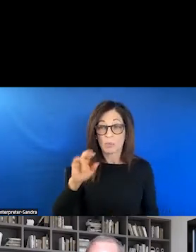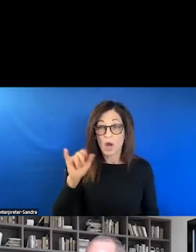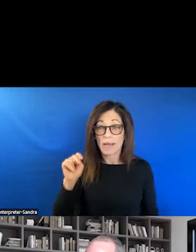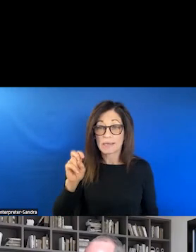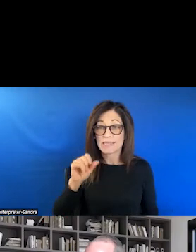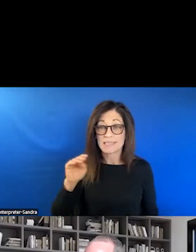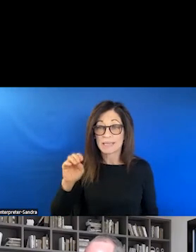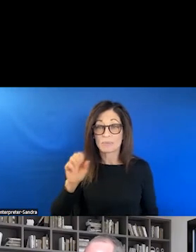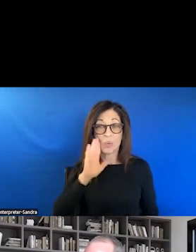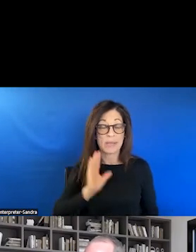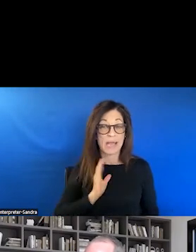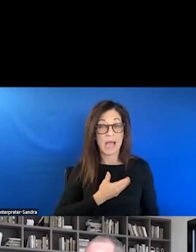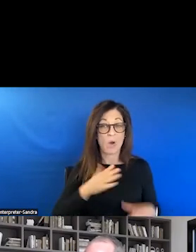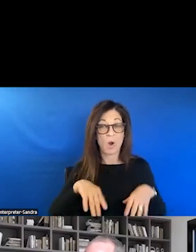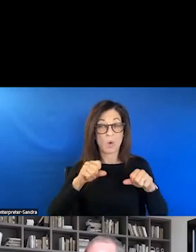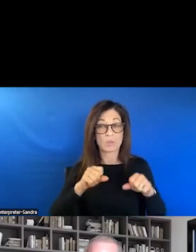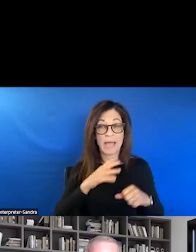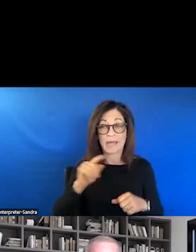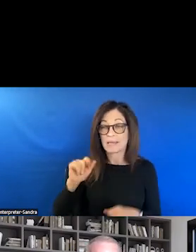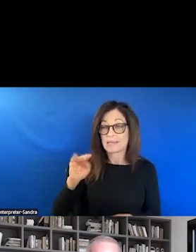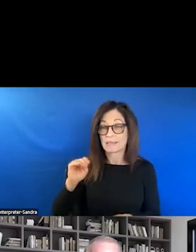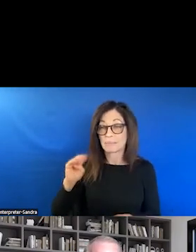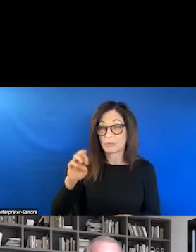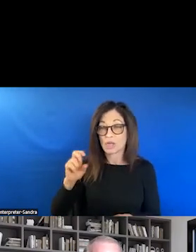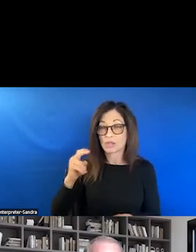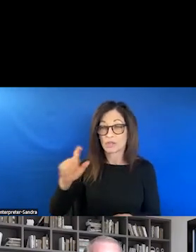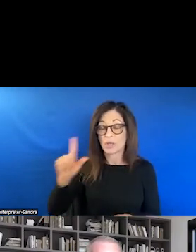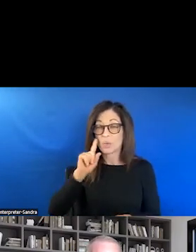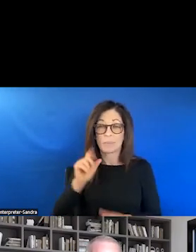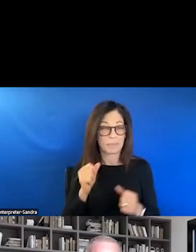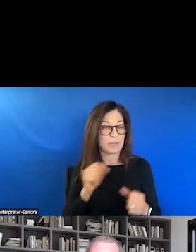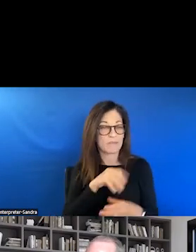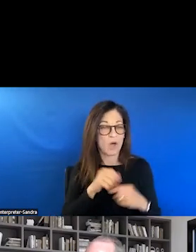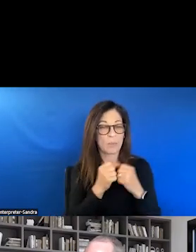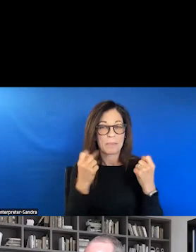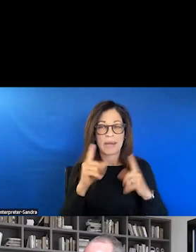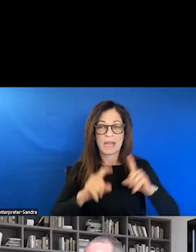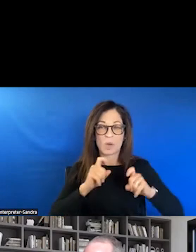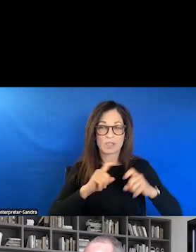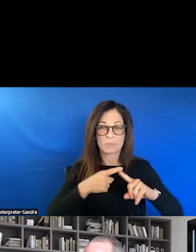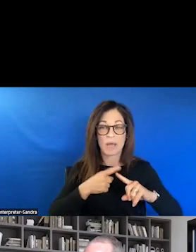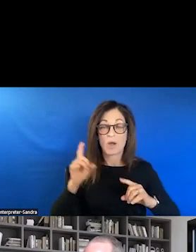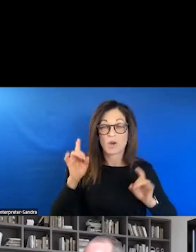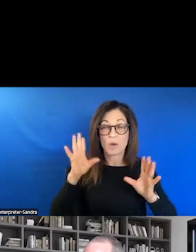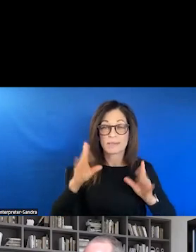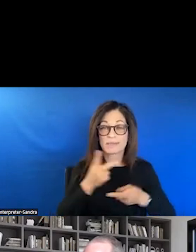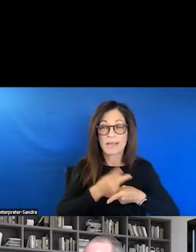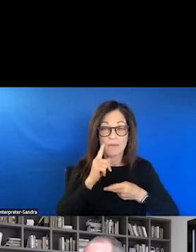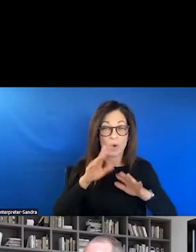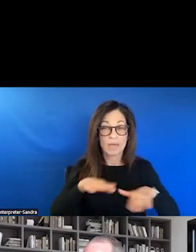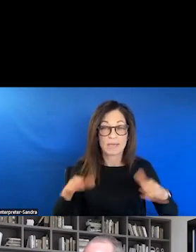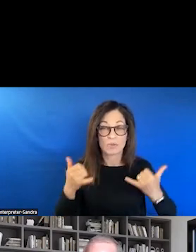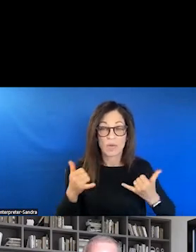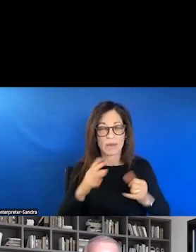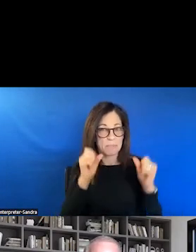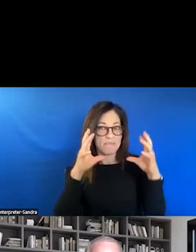our host, and Tim Marshall will be on a lot of questions about crisis care for kids today with the amazing program